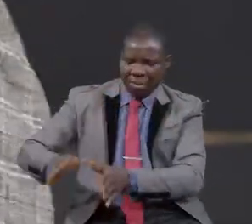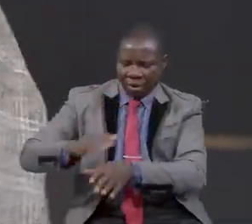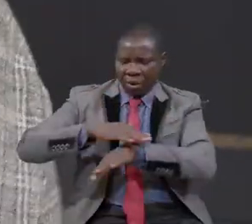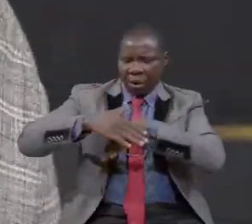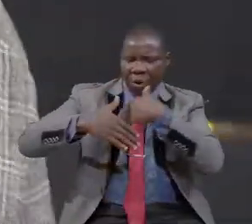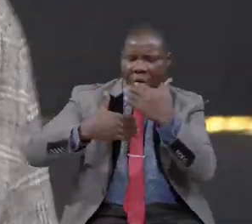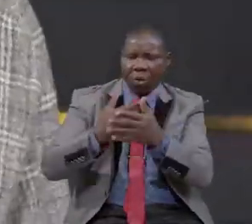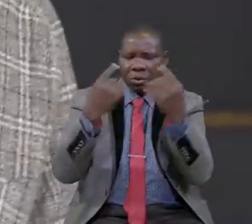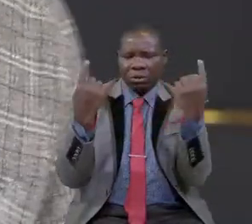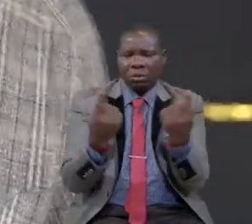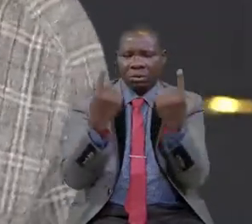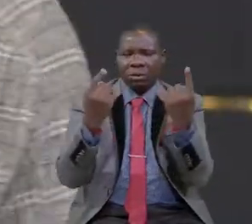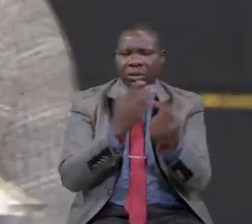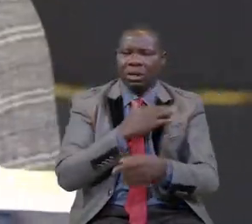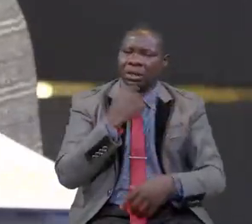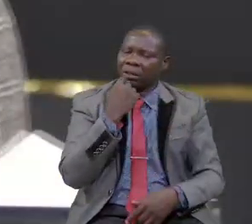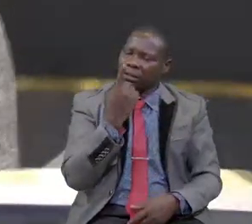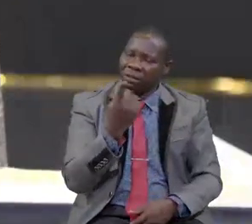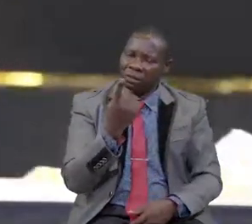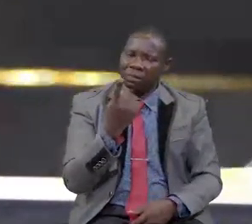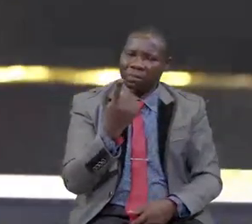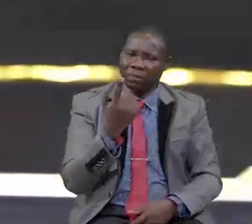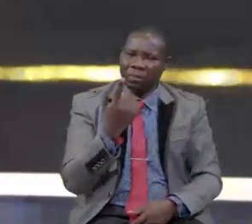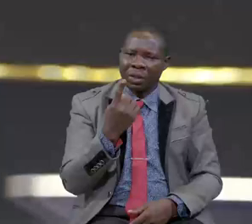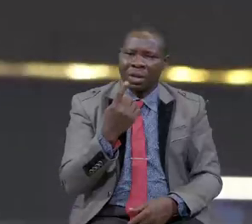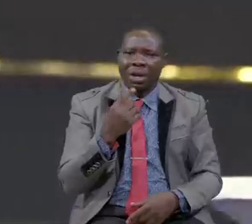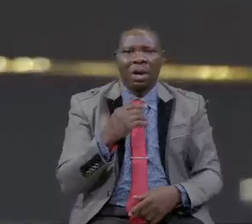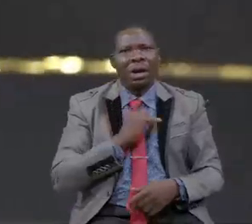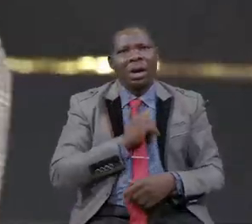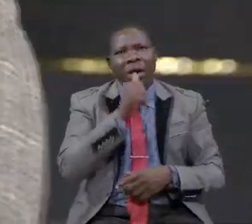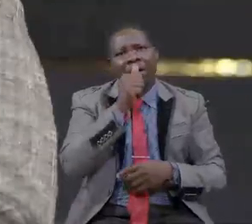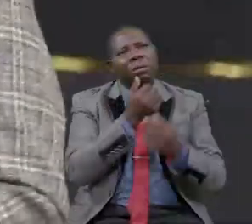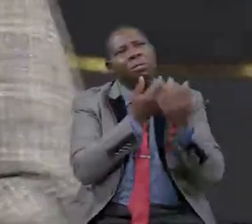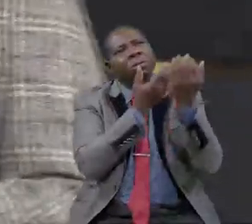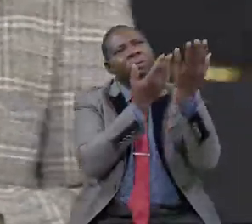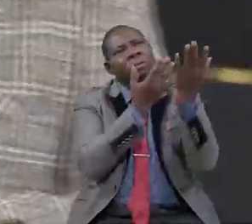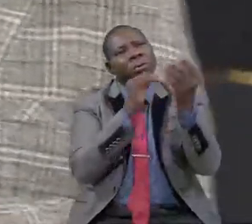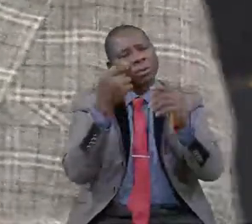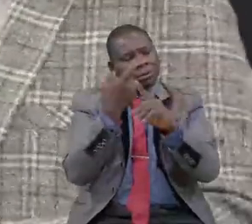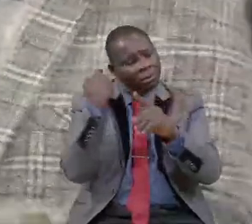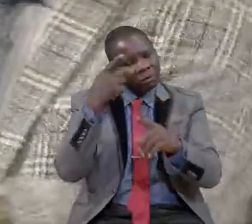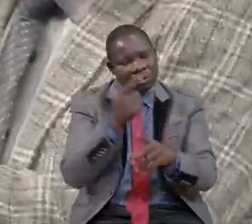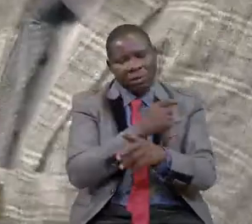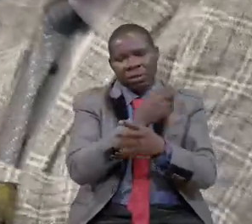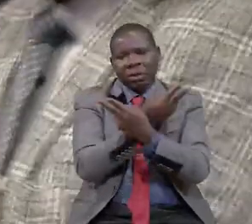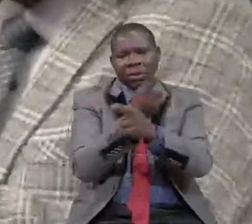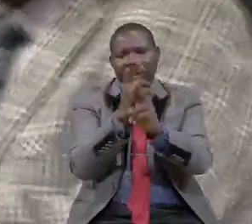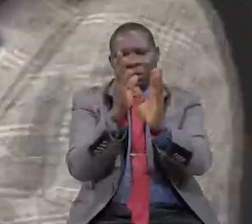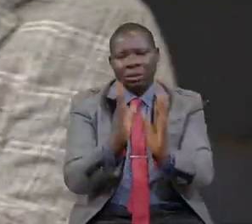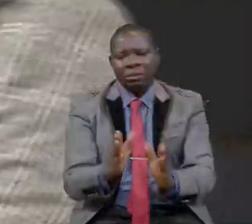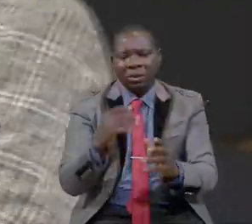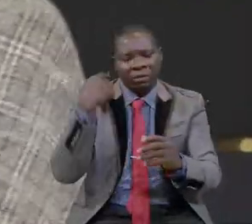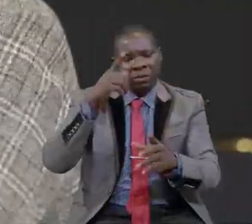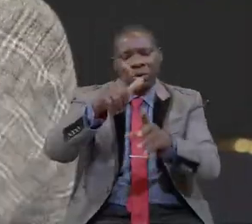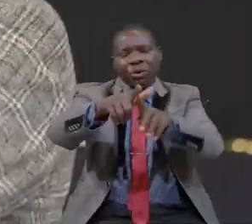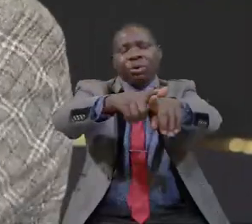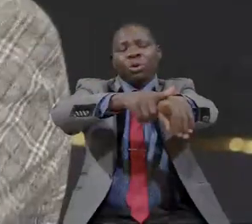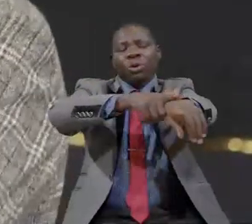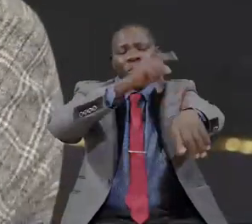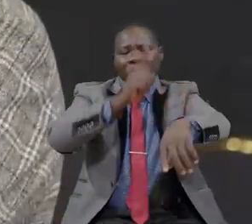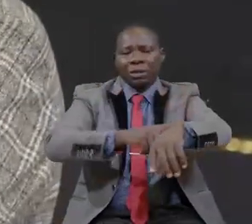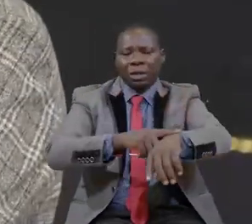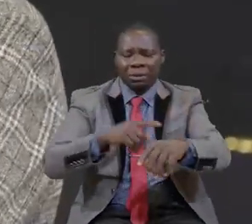say, I've been waiting for the Redeemer a long time, this bad